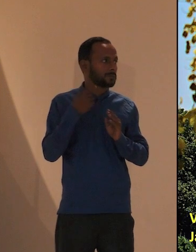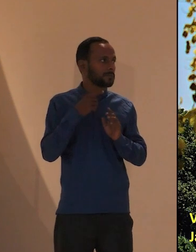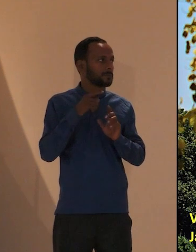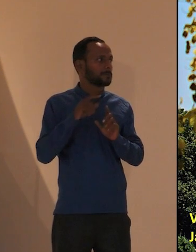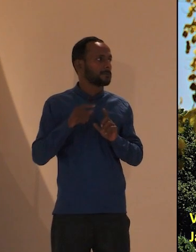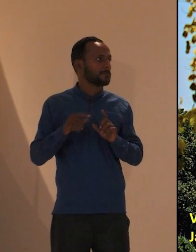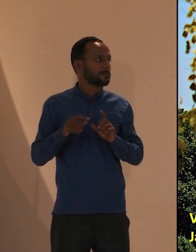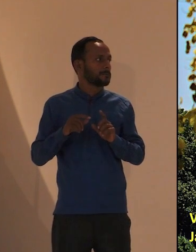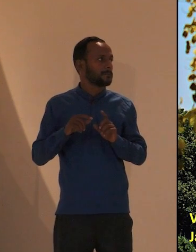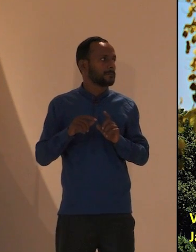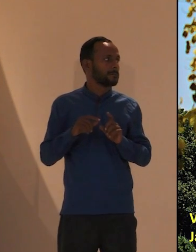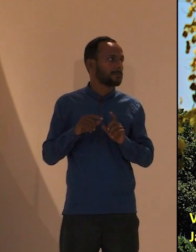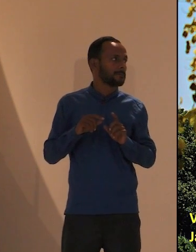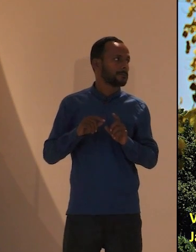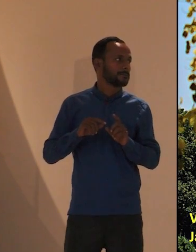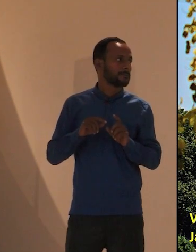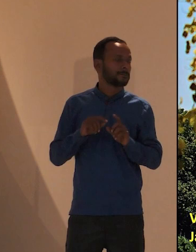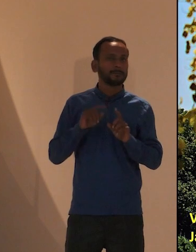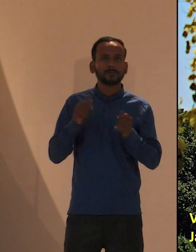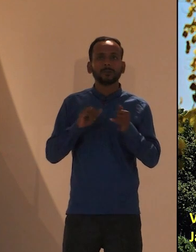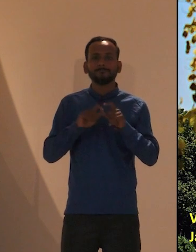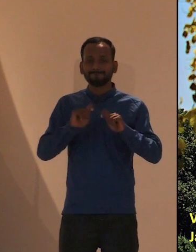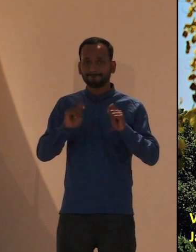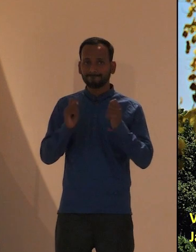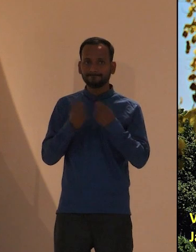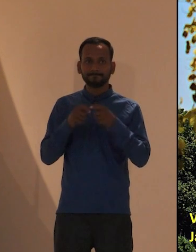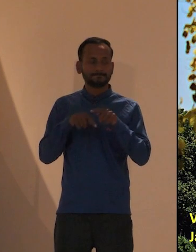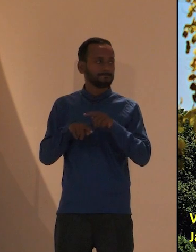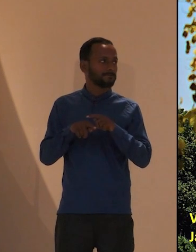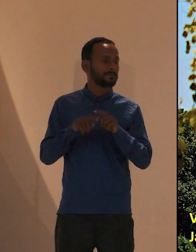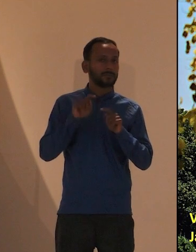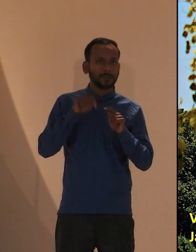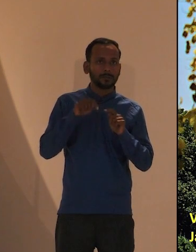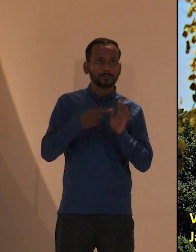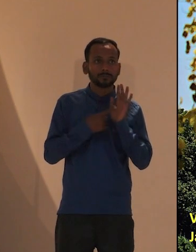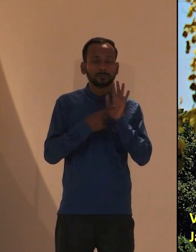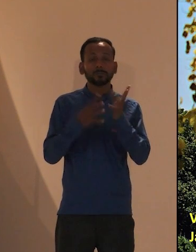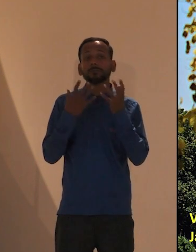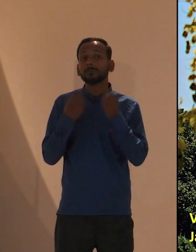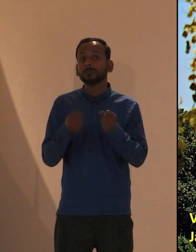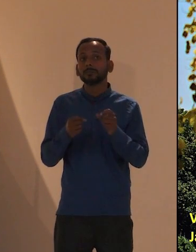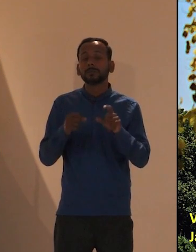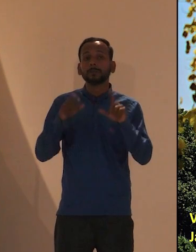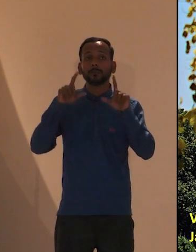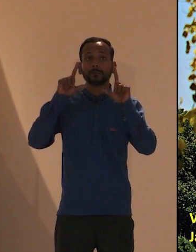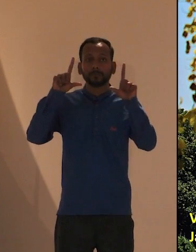pretty random. There is no system to it, but I just wanted to show some images to